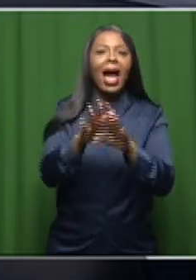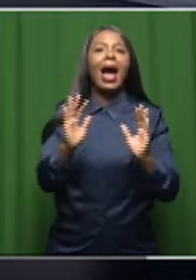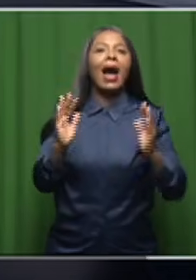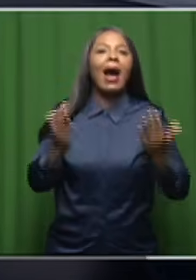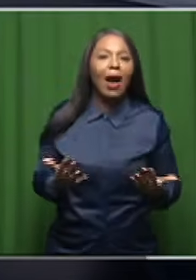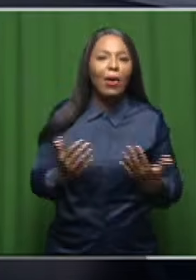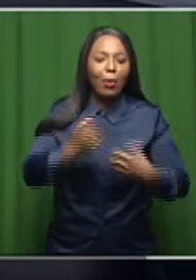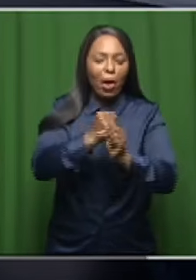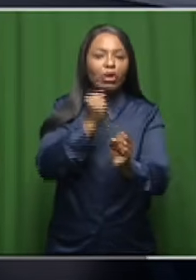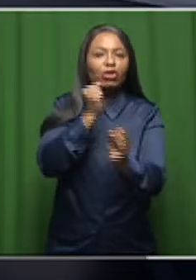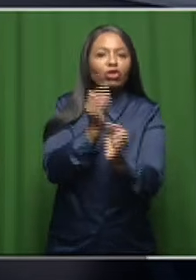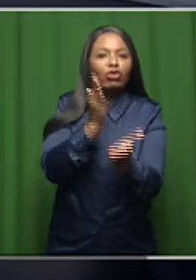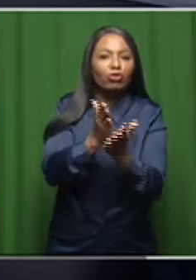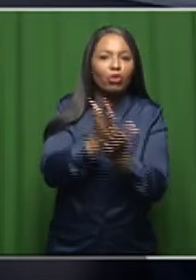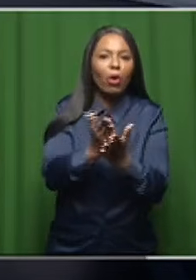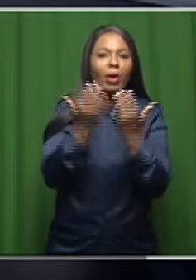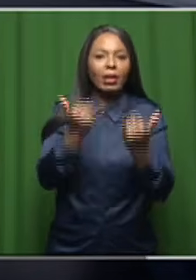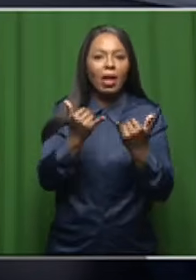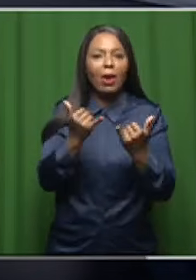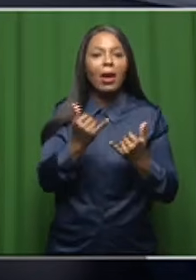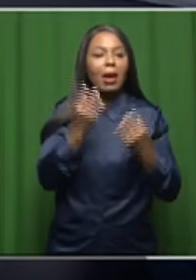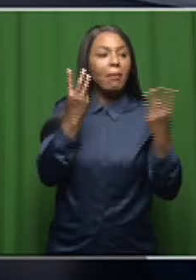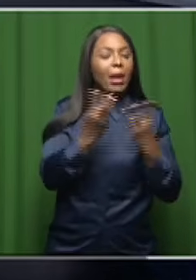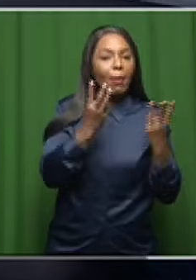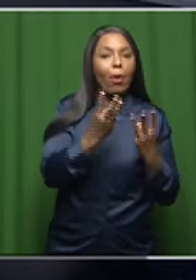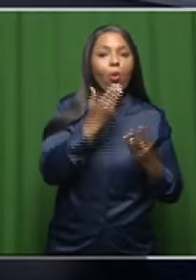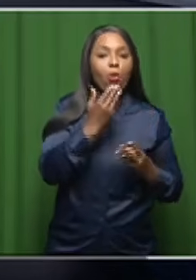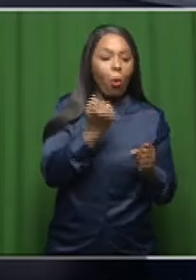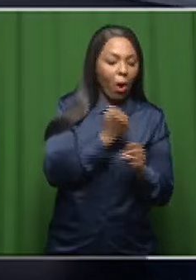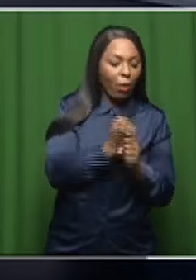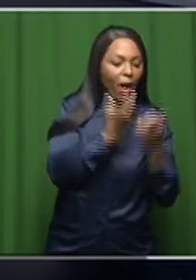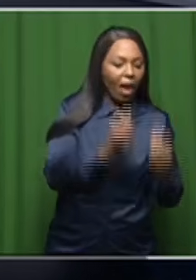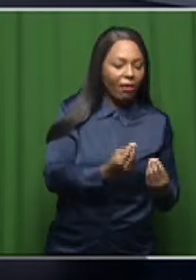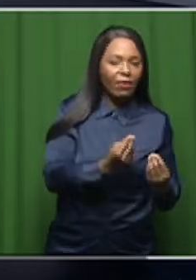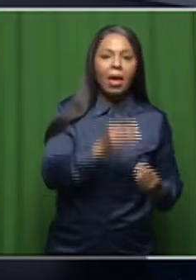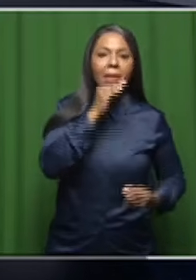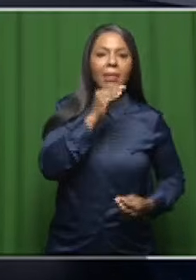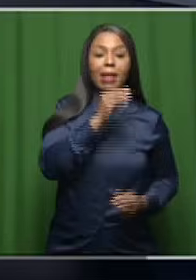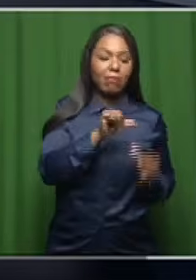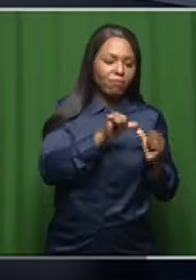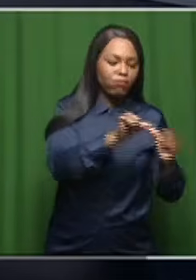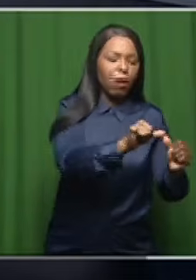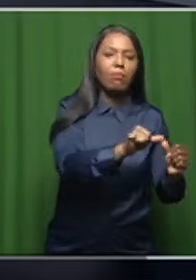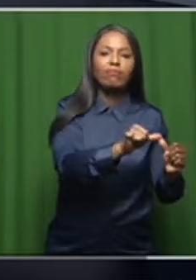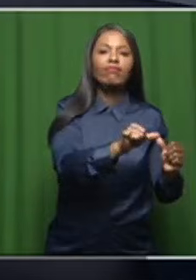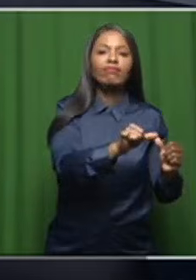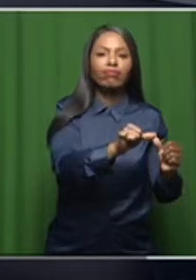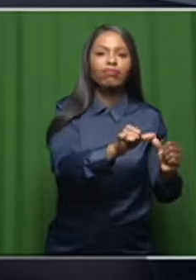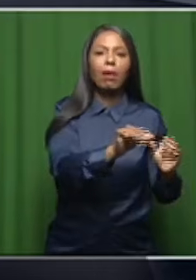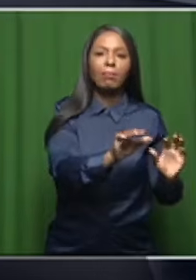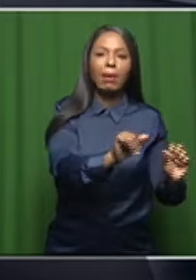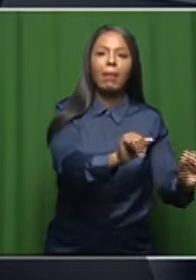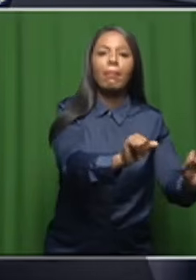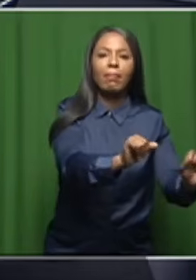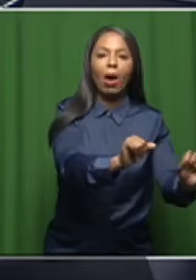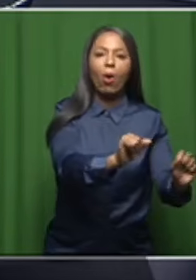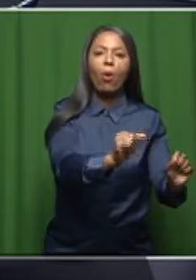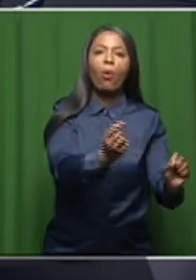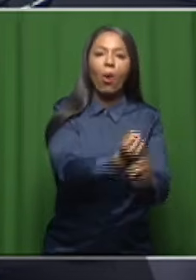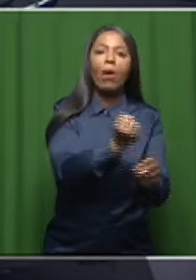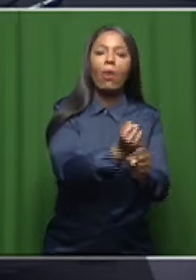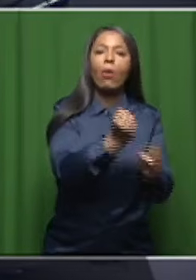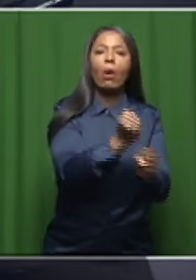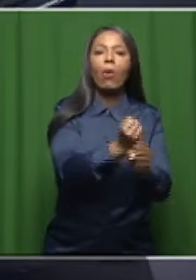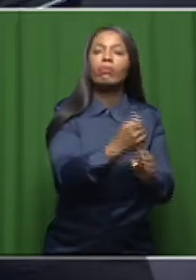reassure those warm bodies of employers that, you know what, this means we can do, you know, double the amount of work in a short space of